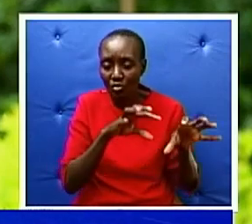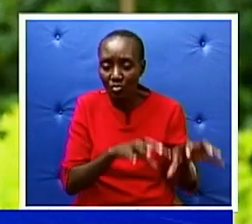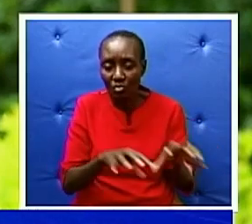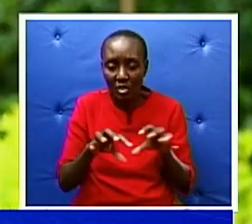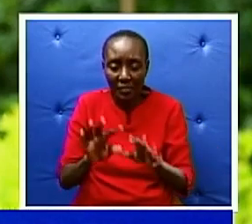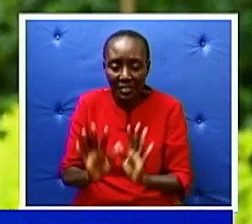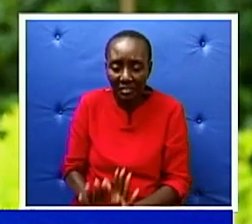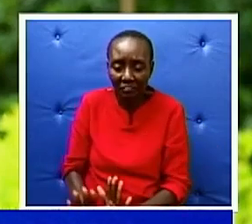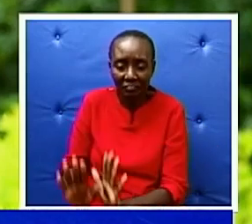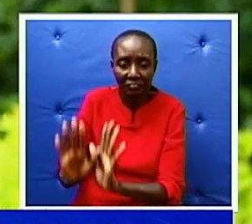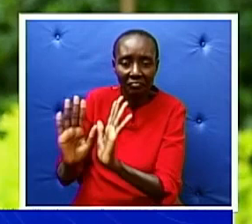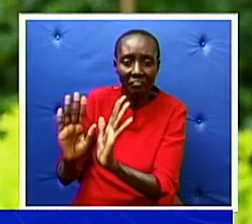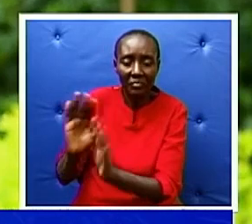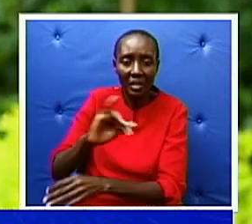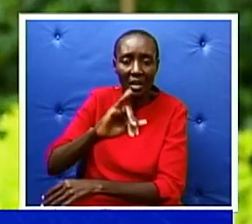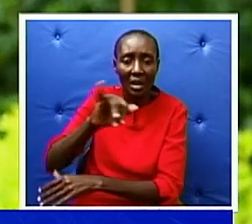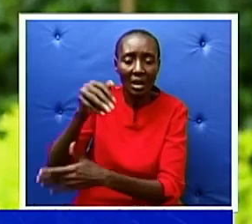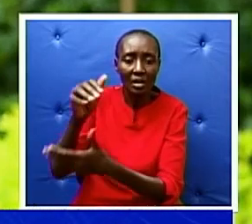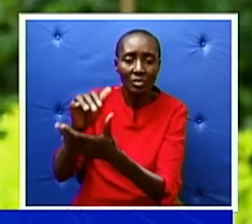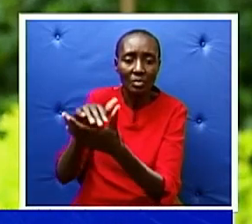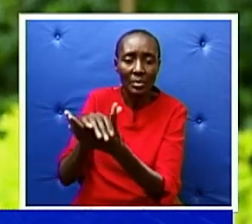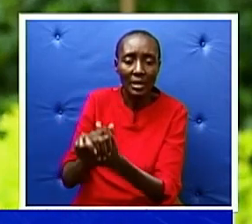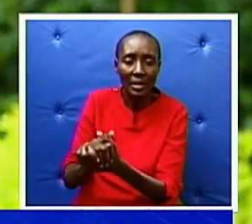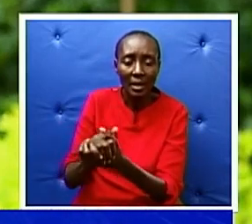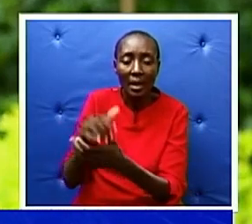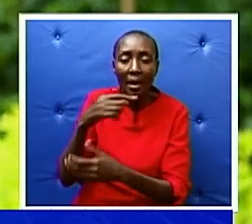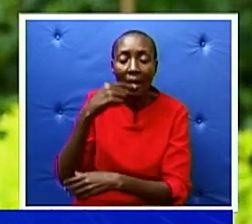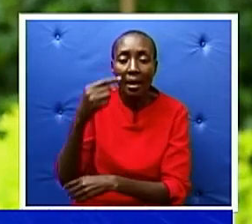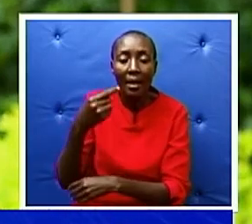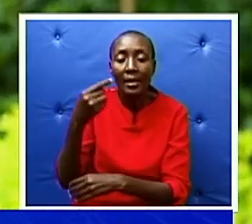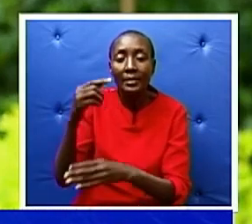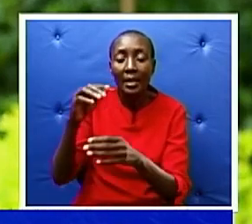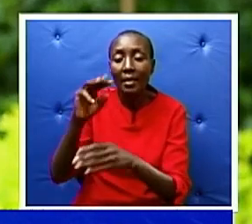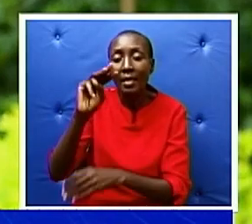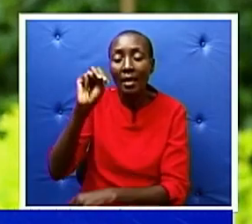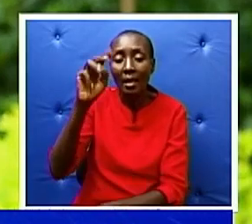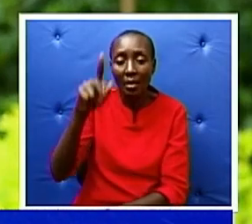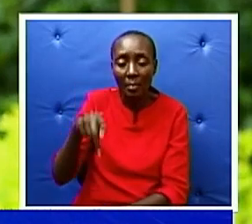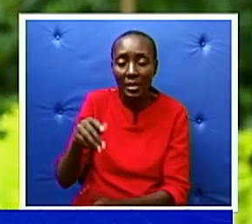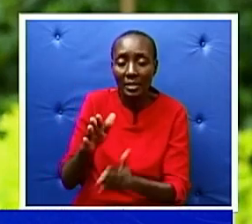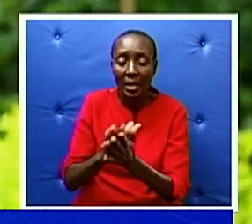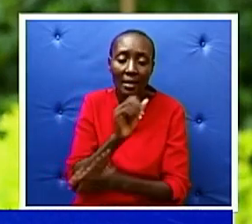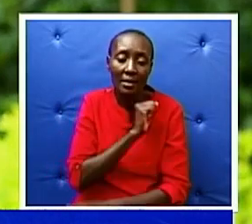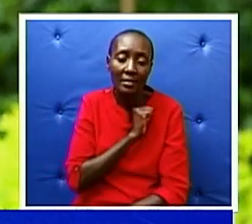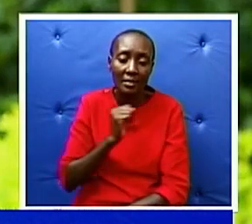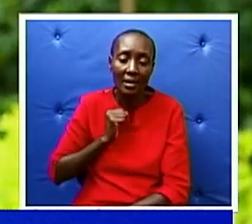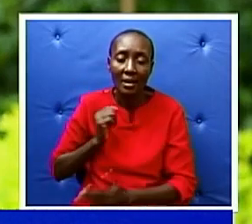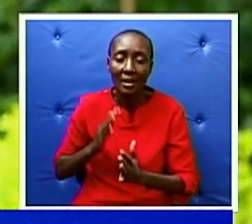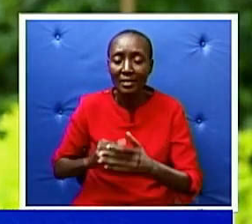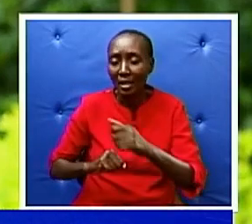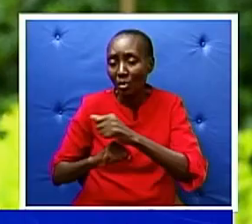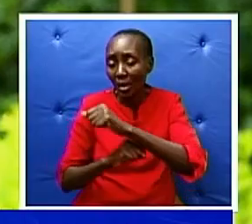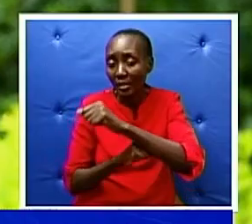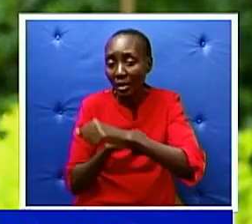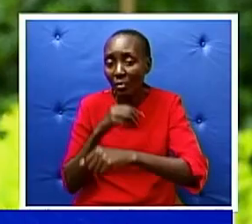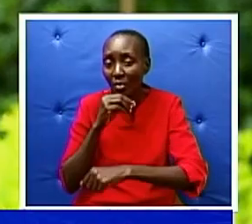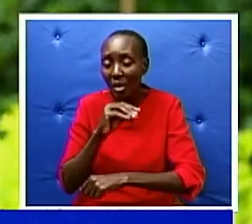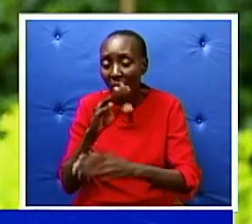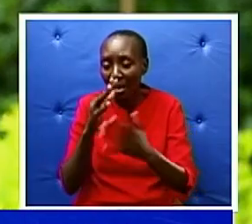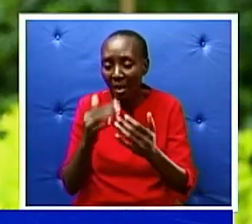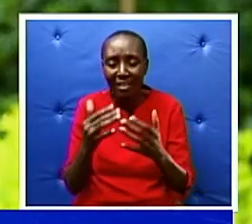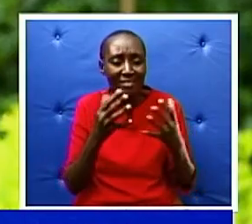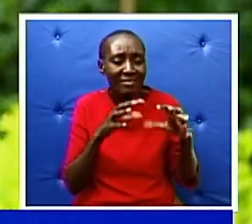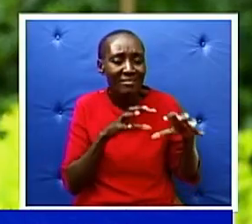the Jubilee Party, because of saying MPs, senators allied to him, they have been frustrated.